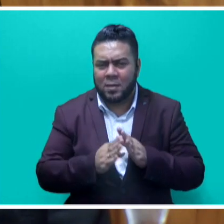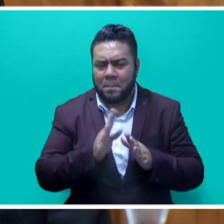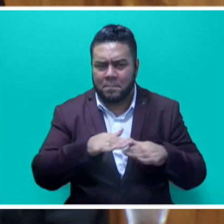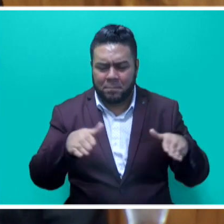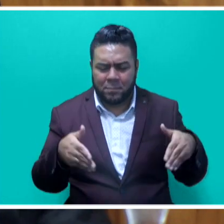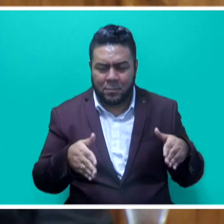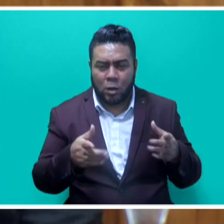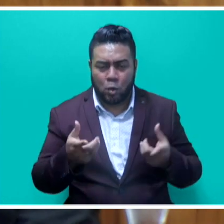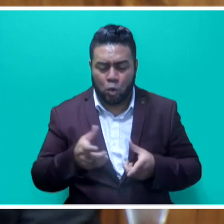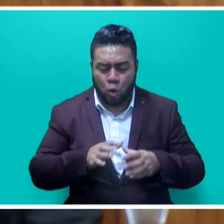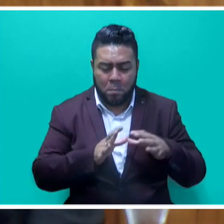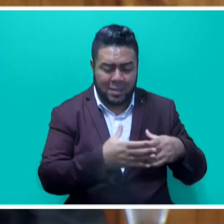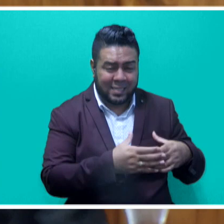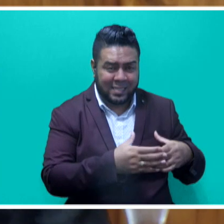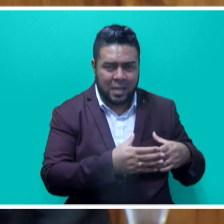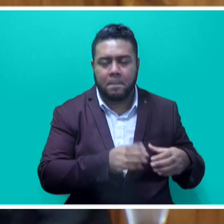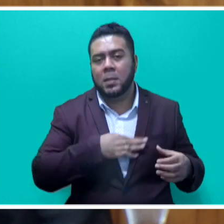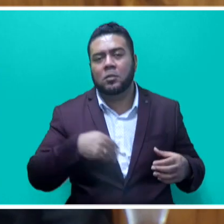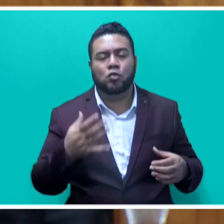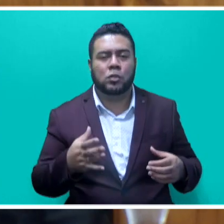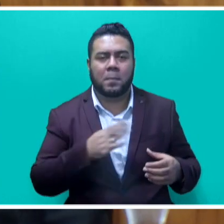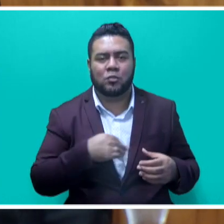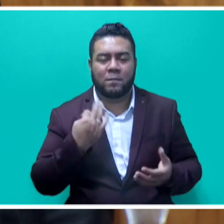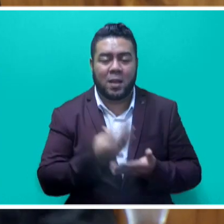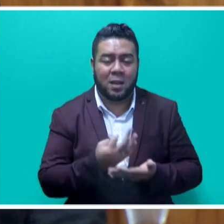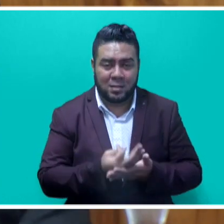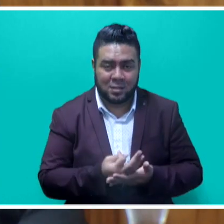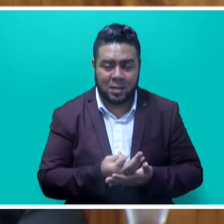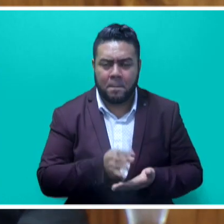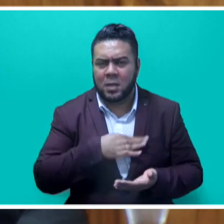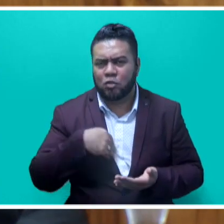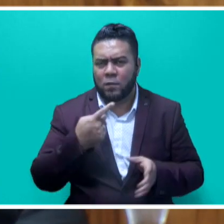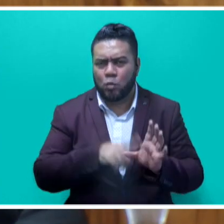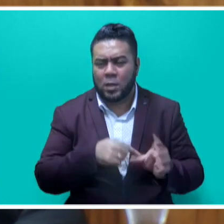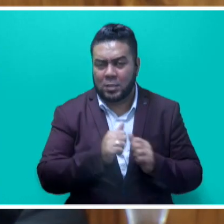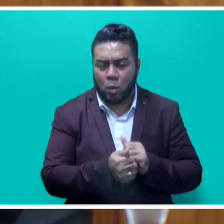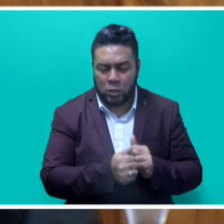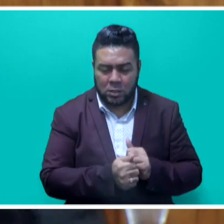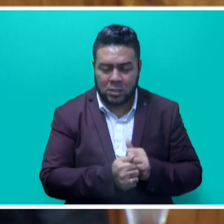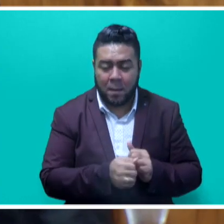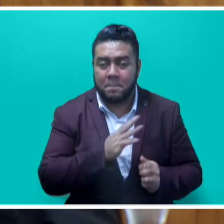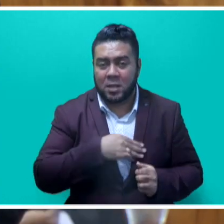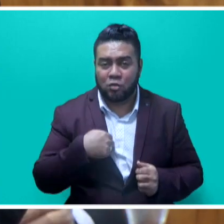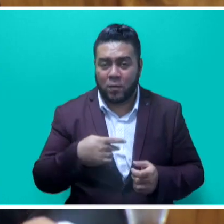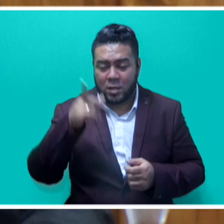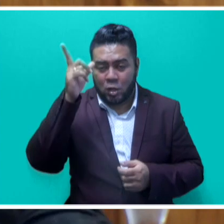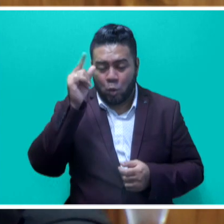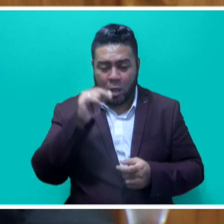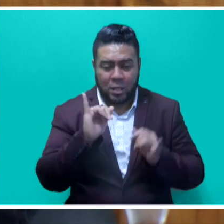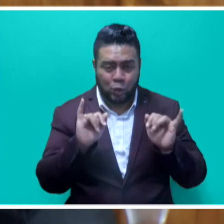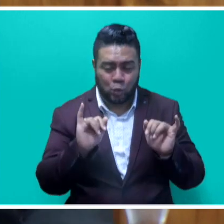committee made up of our ministry, the Ministry of Finance, Ministry of Youth and Sports, Ministry of Itoke